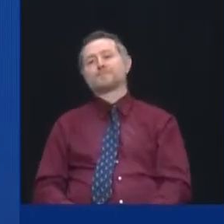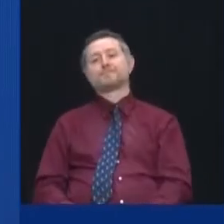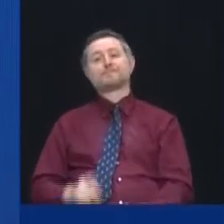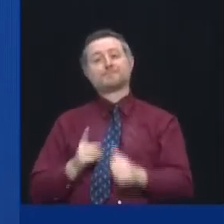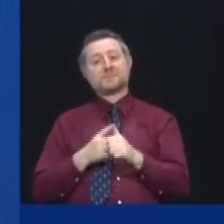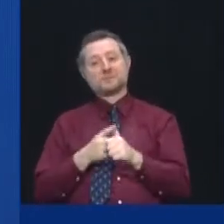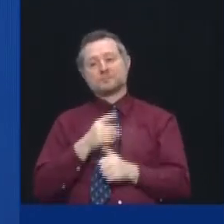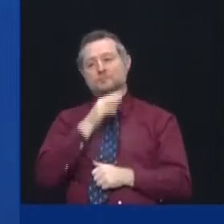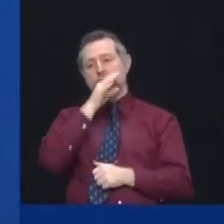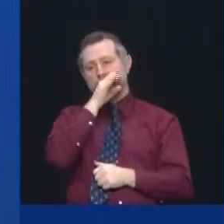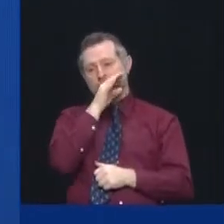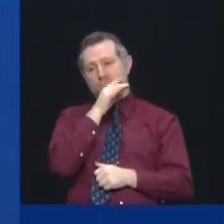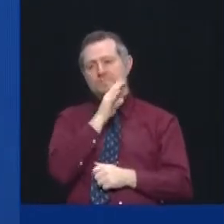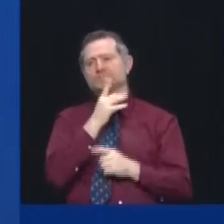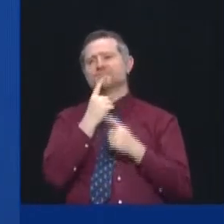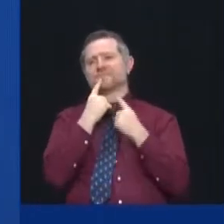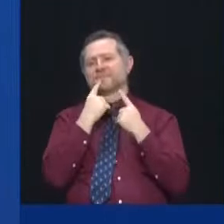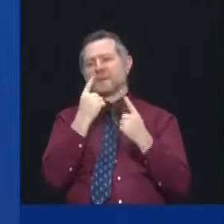do.